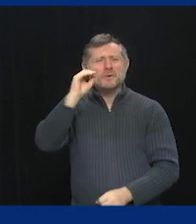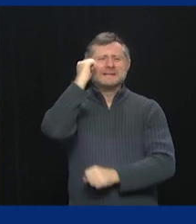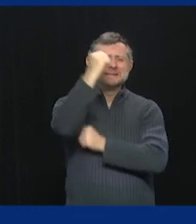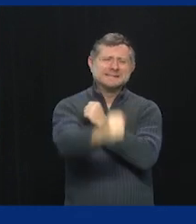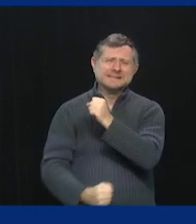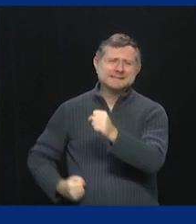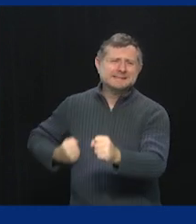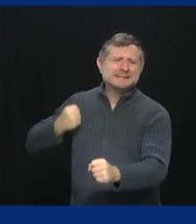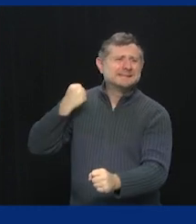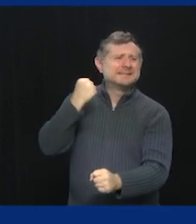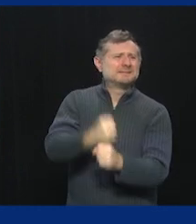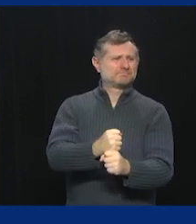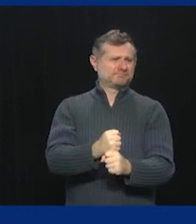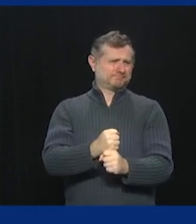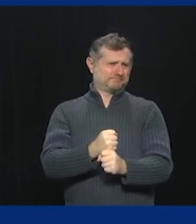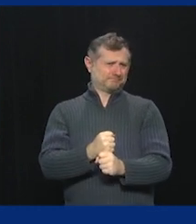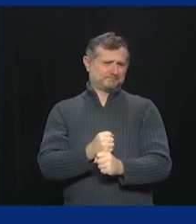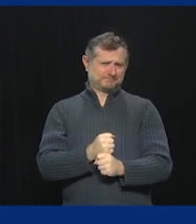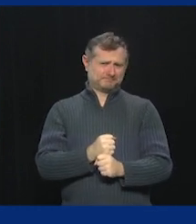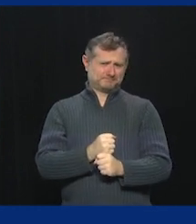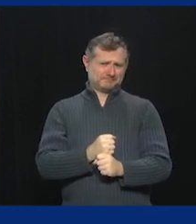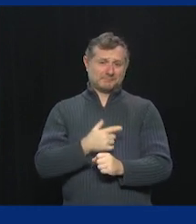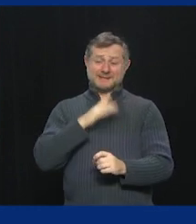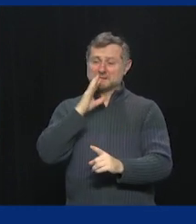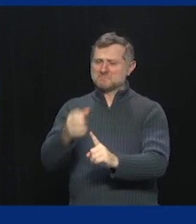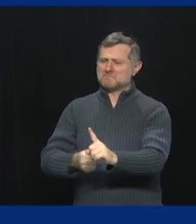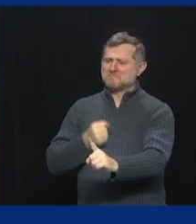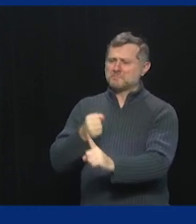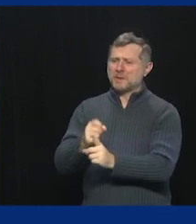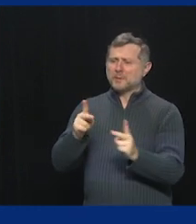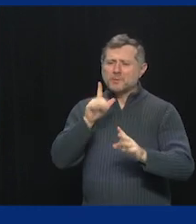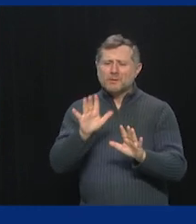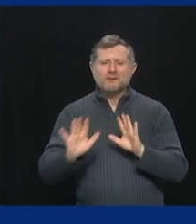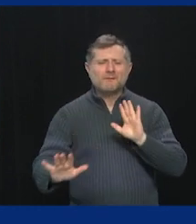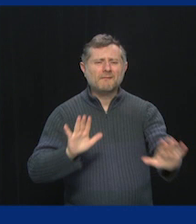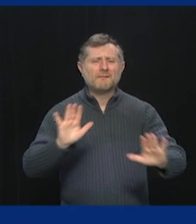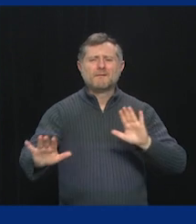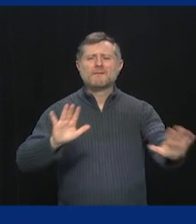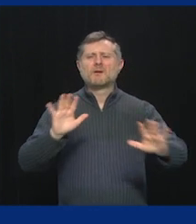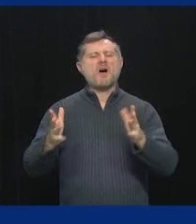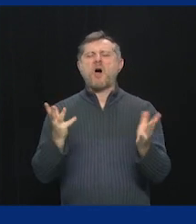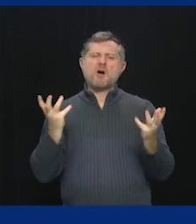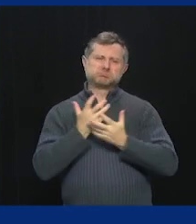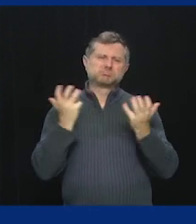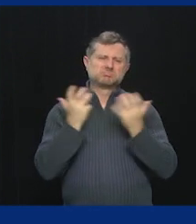The human toll, my friends, was tremendous. And that is why I feel